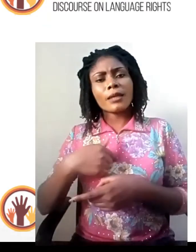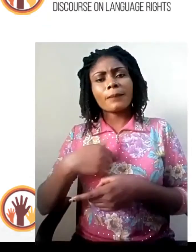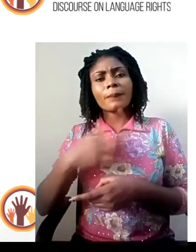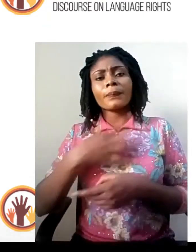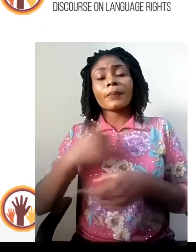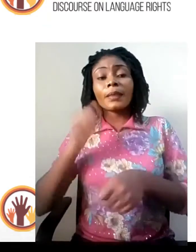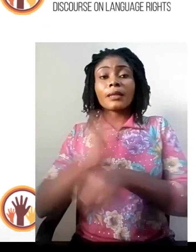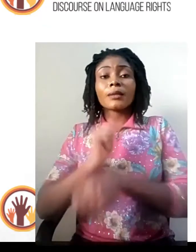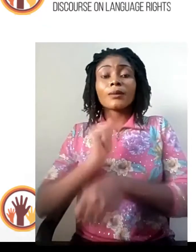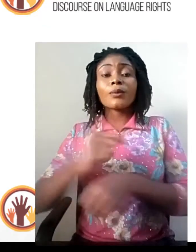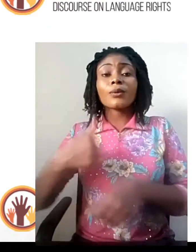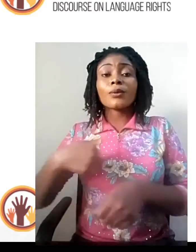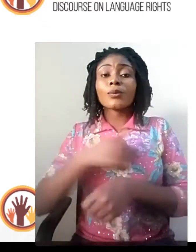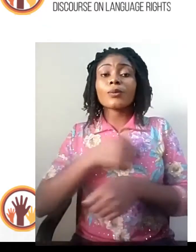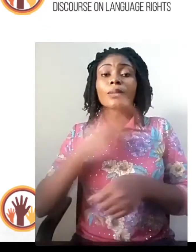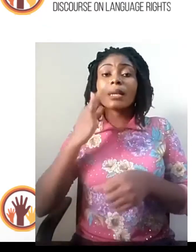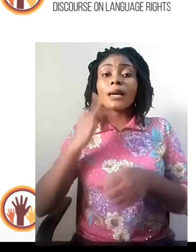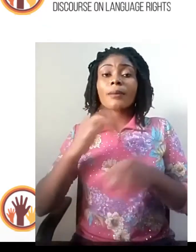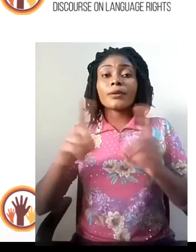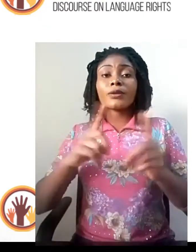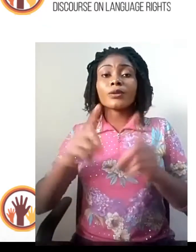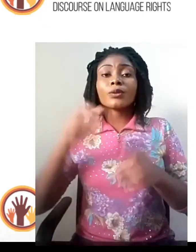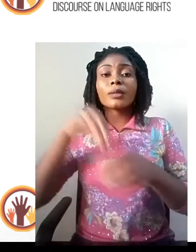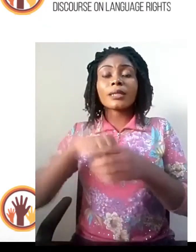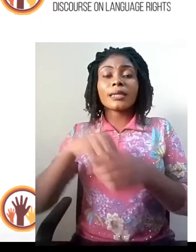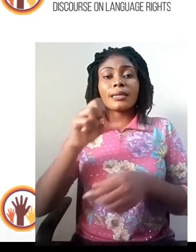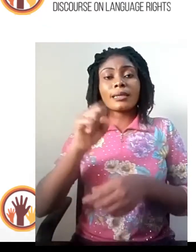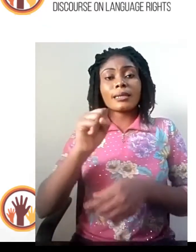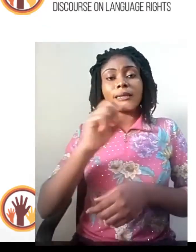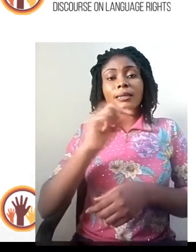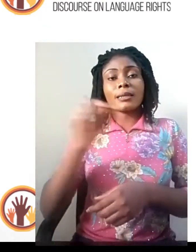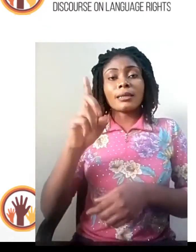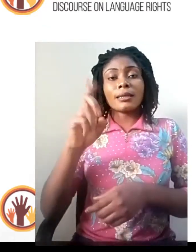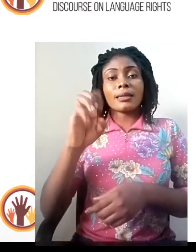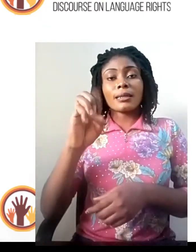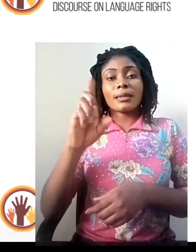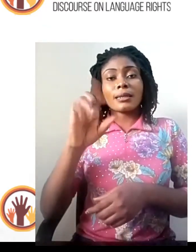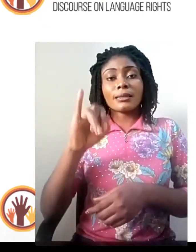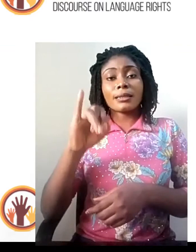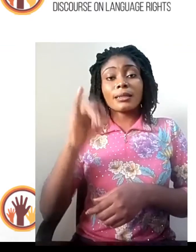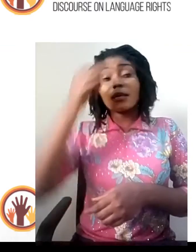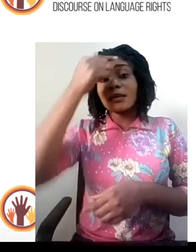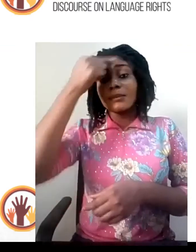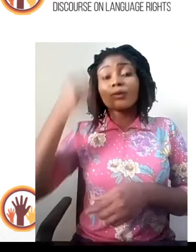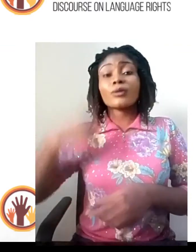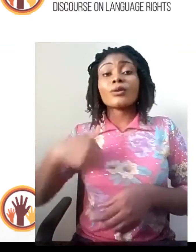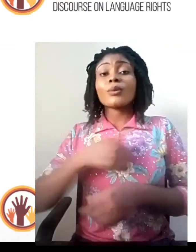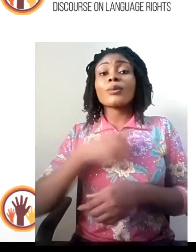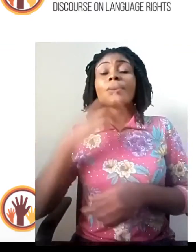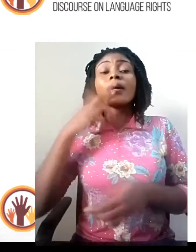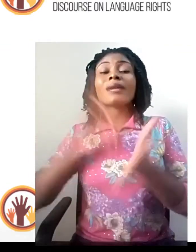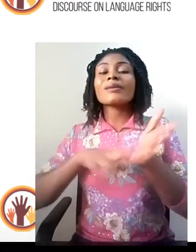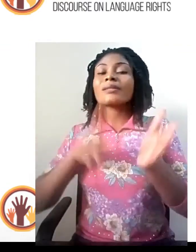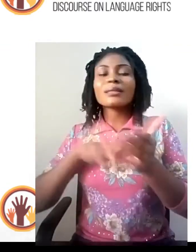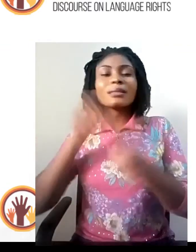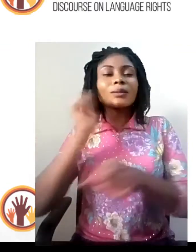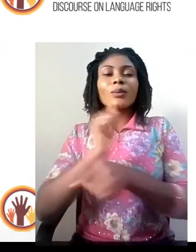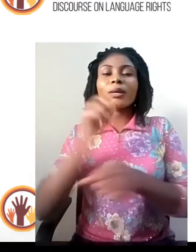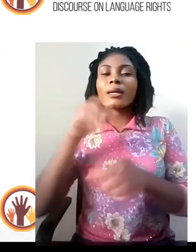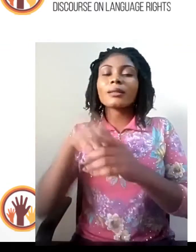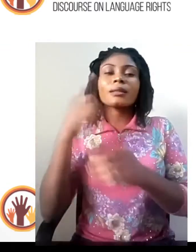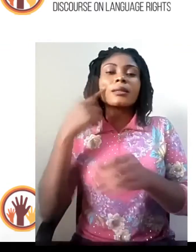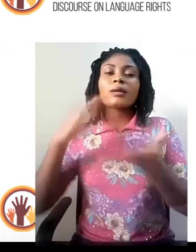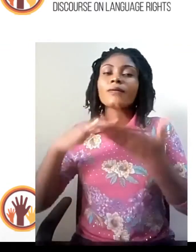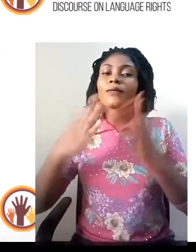SDLE, because we are researchers working in deaf communities, and we really learned a lot. I did